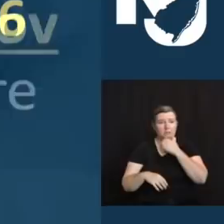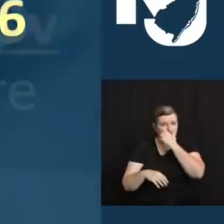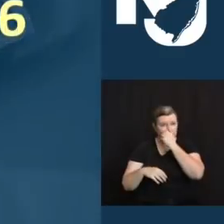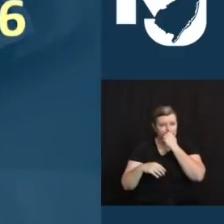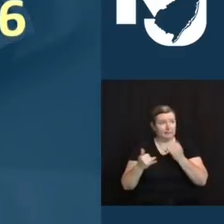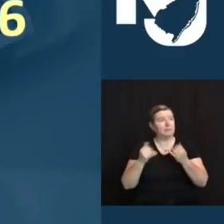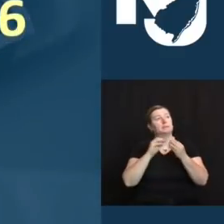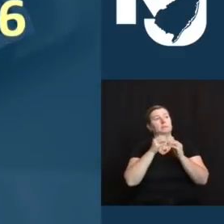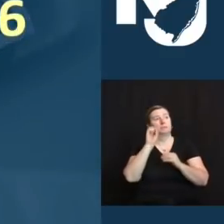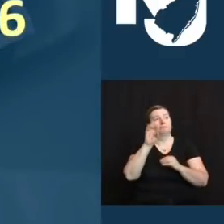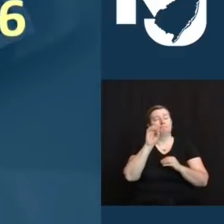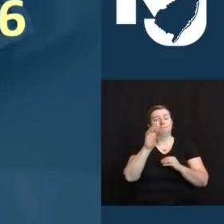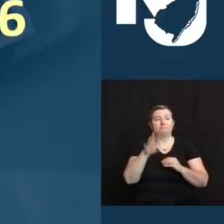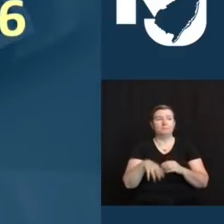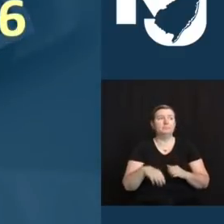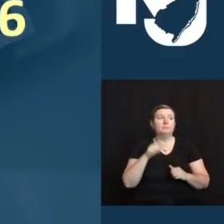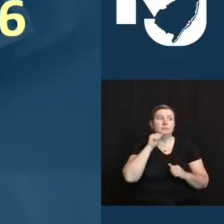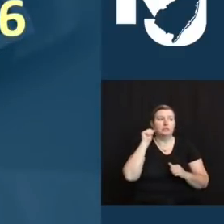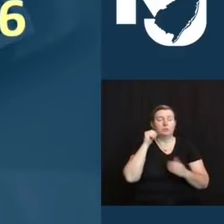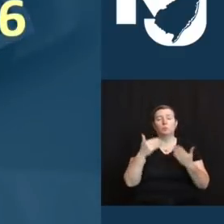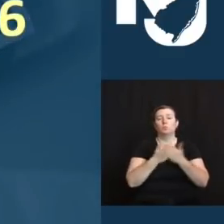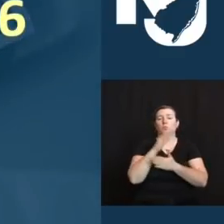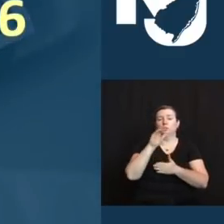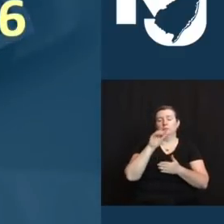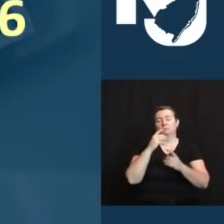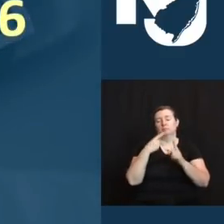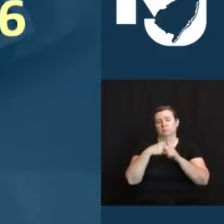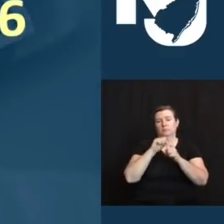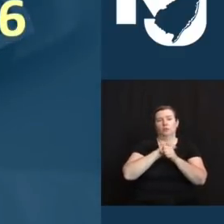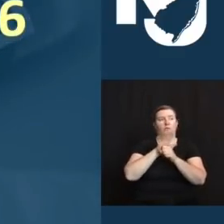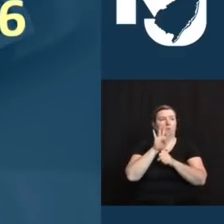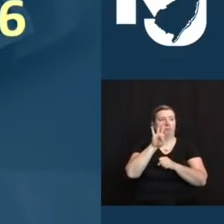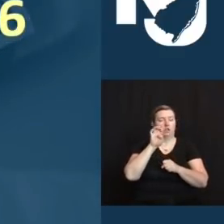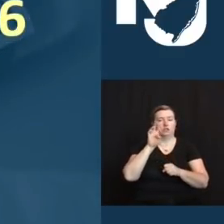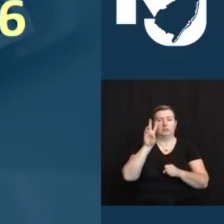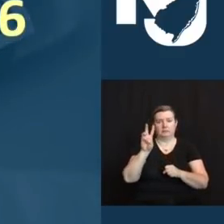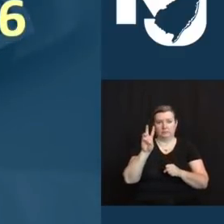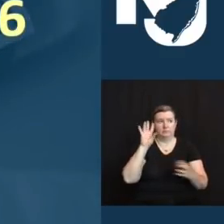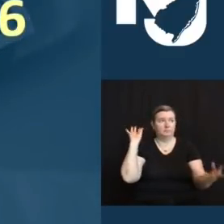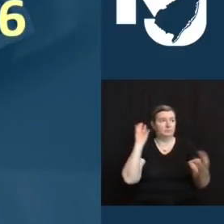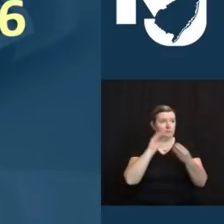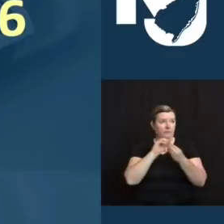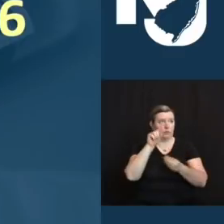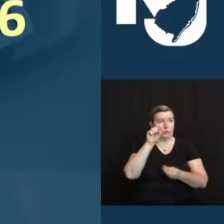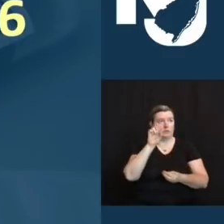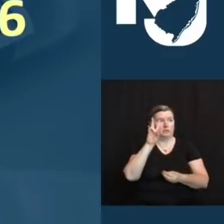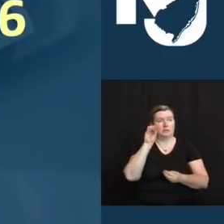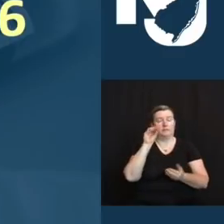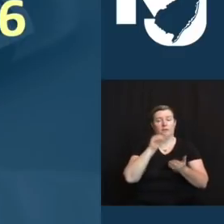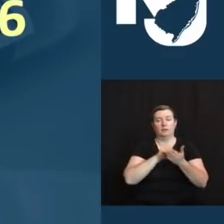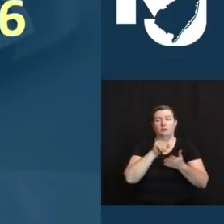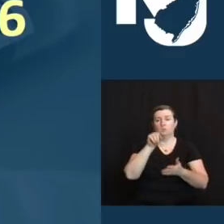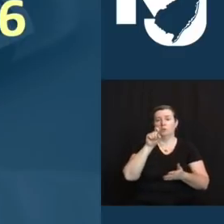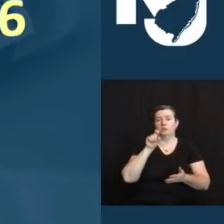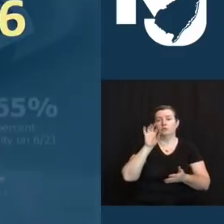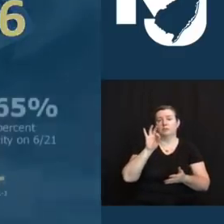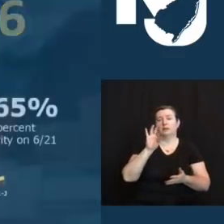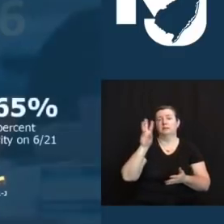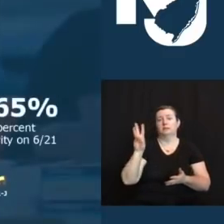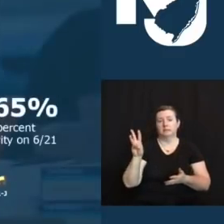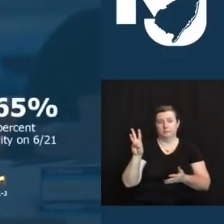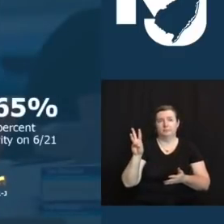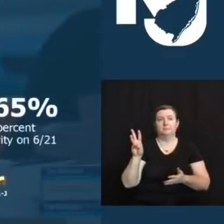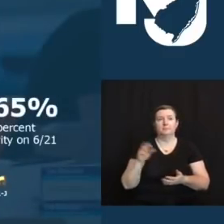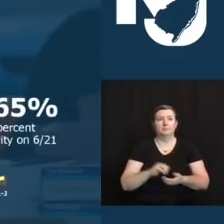we received an additional 406 positive tests, pushing the statewide total over 170,000. The daily